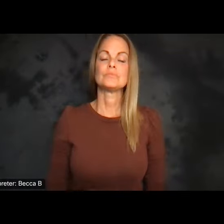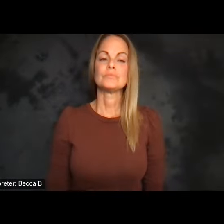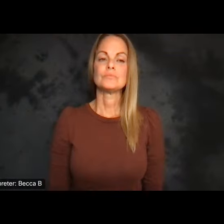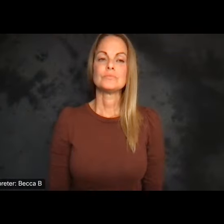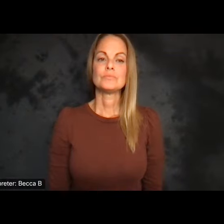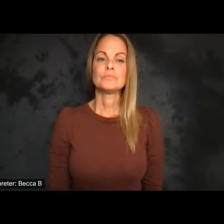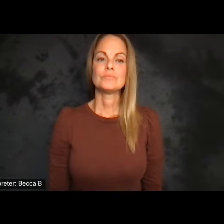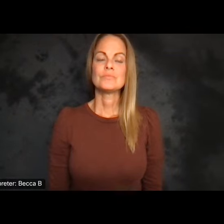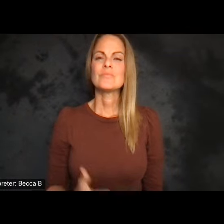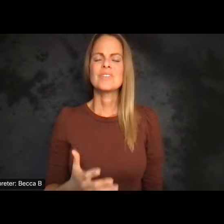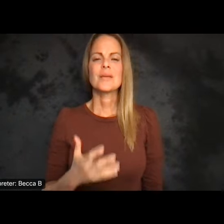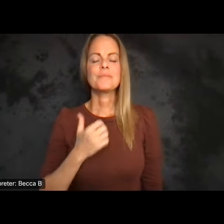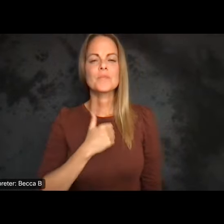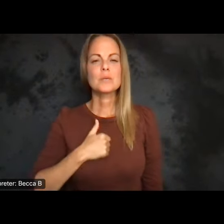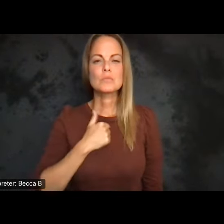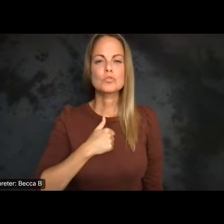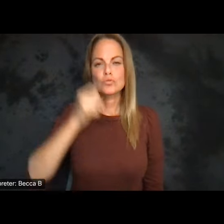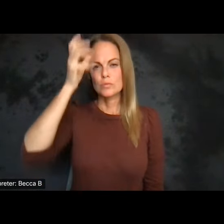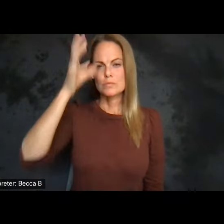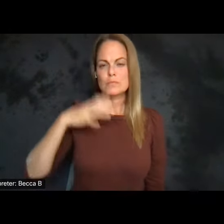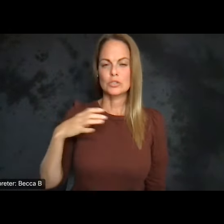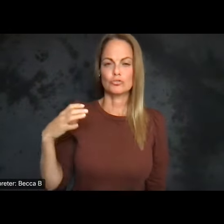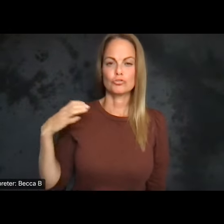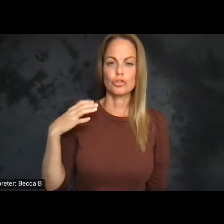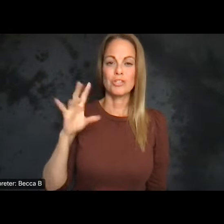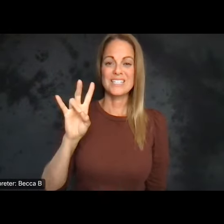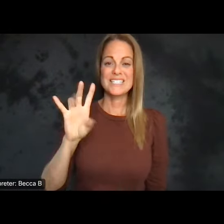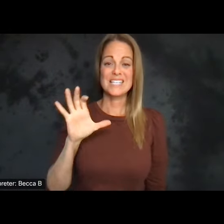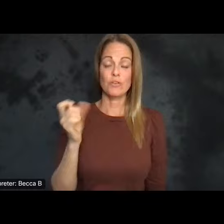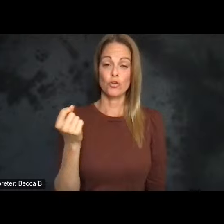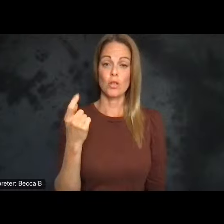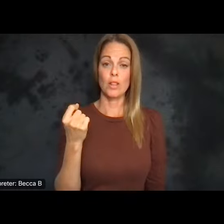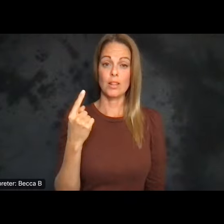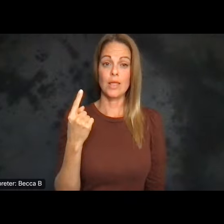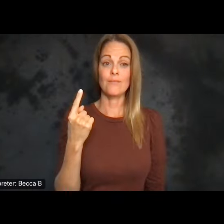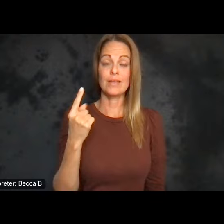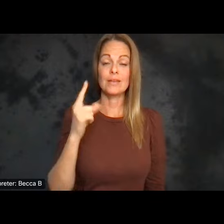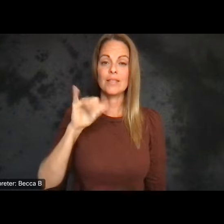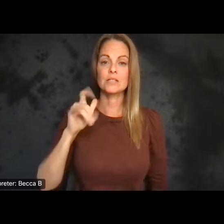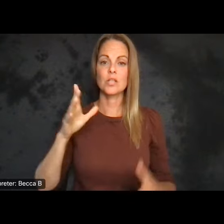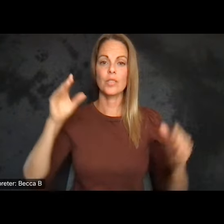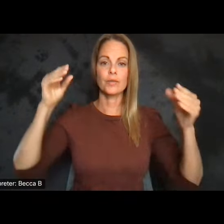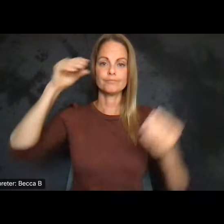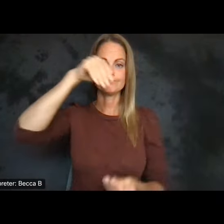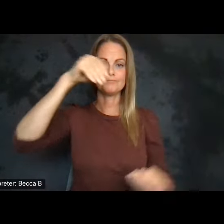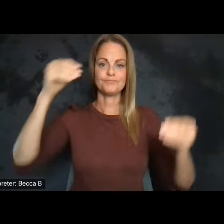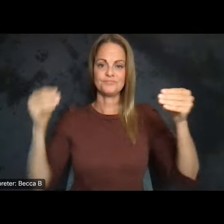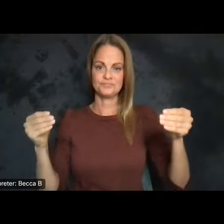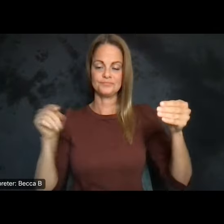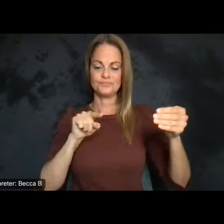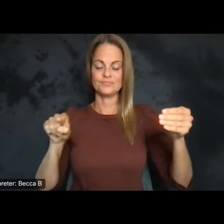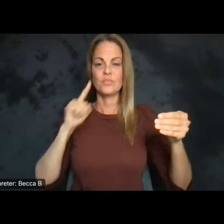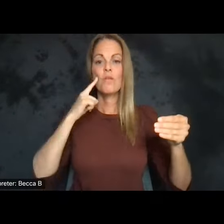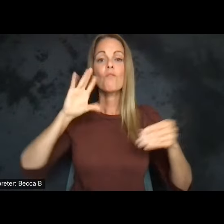And I'm sorry, Mr. Chair, if I may, the 711 that's on the landscaped form here, that is for all